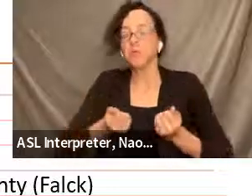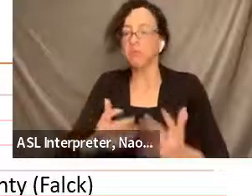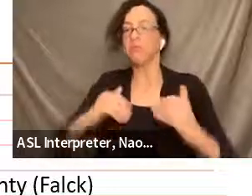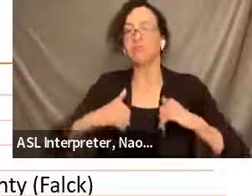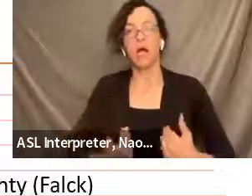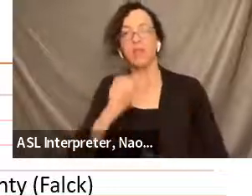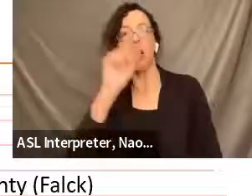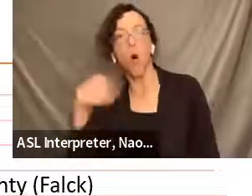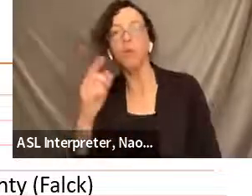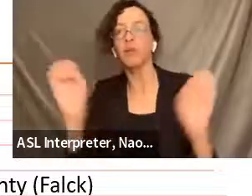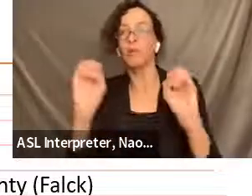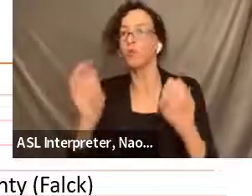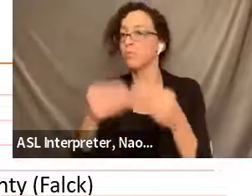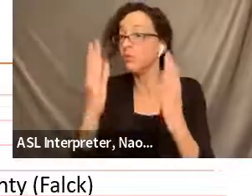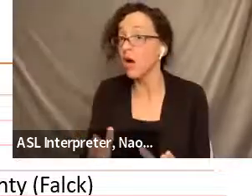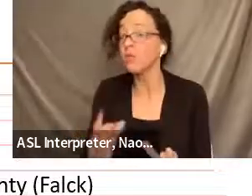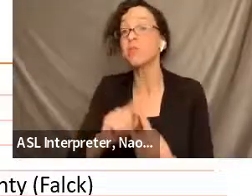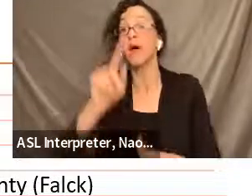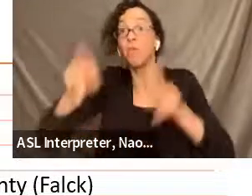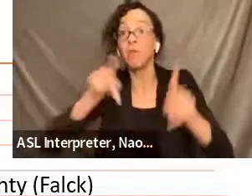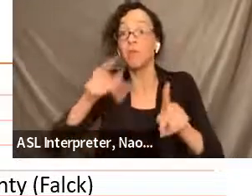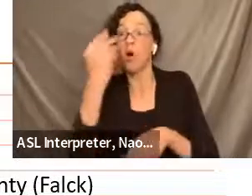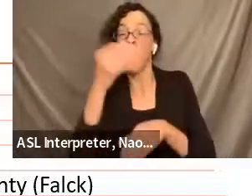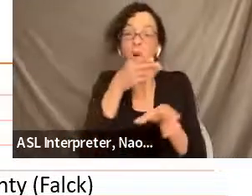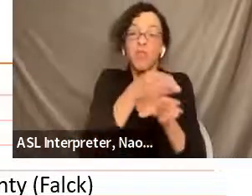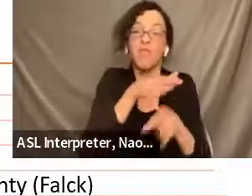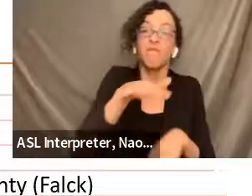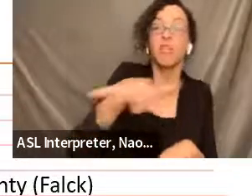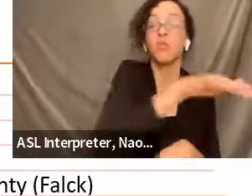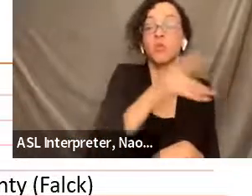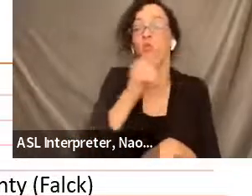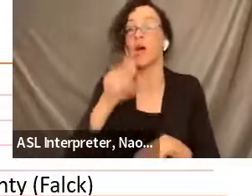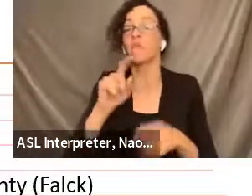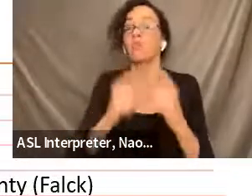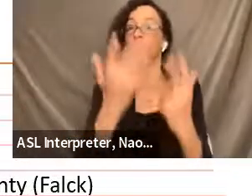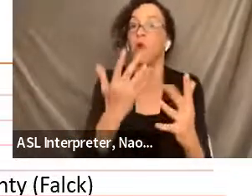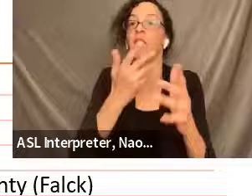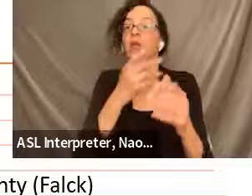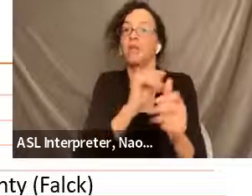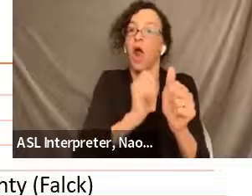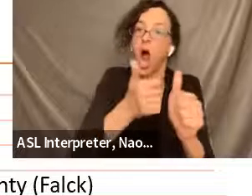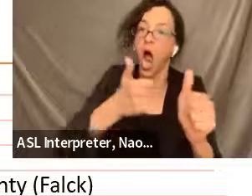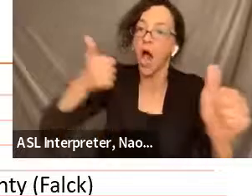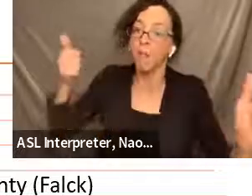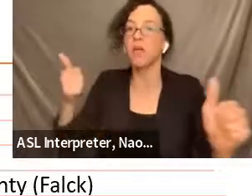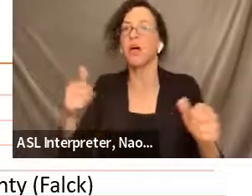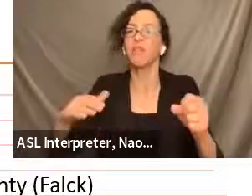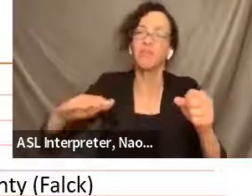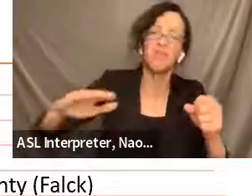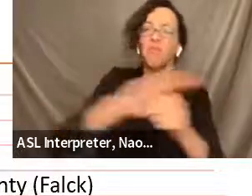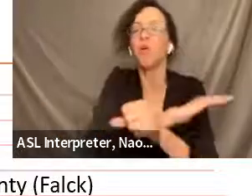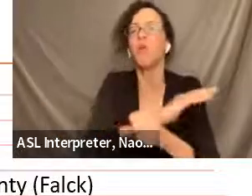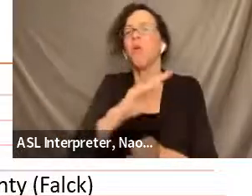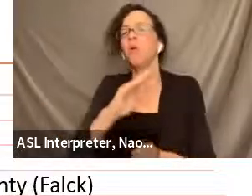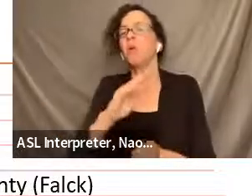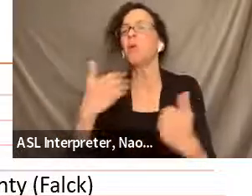field, who are having to wait and experience the bottleneck, are experiencing it even more. But I